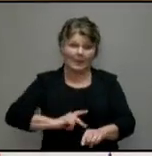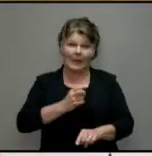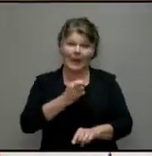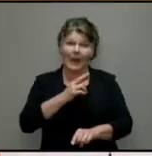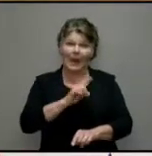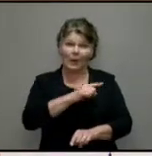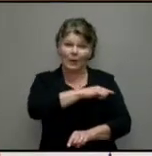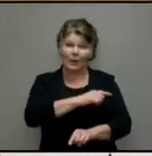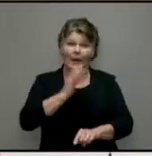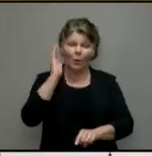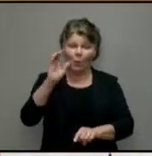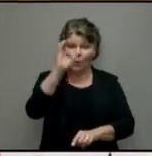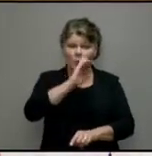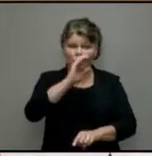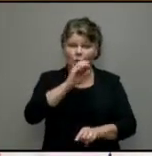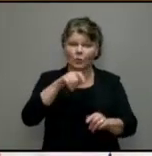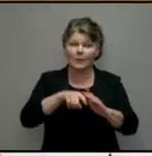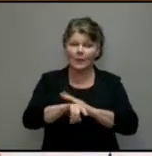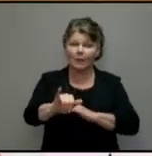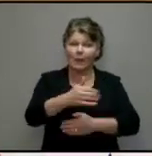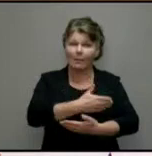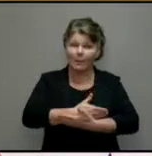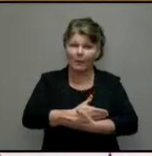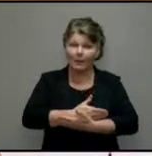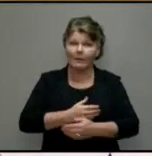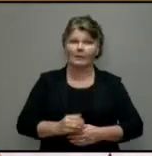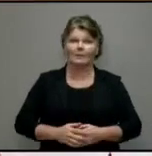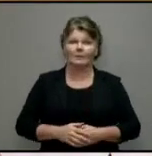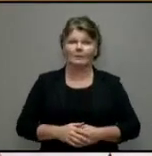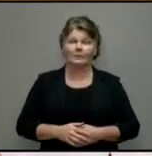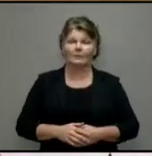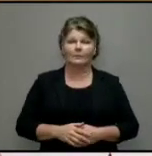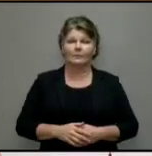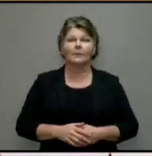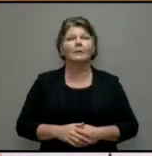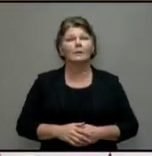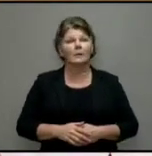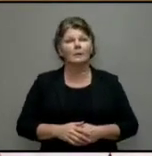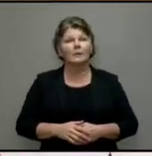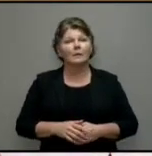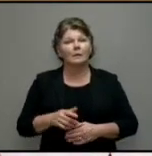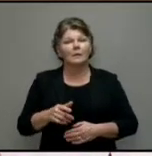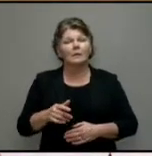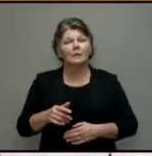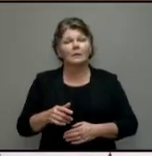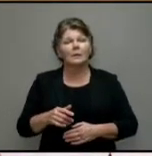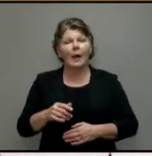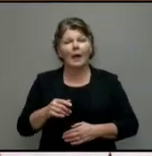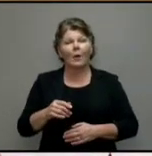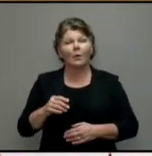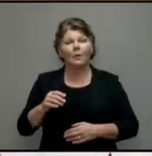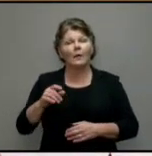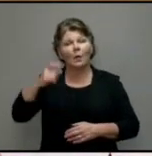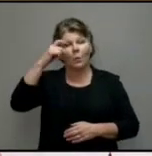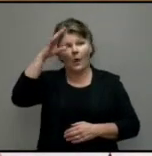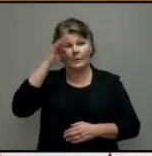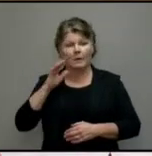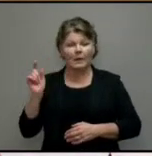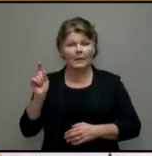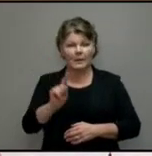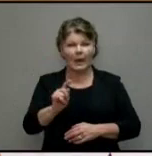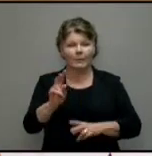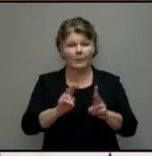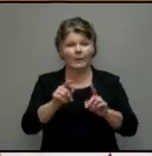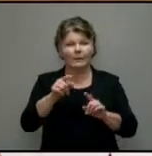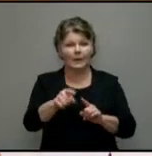for the child to kill him. Not long before the Magi came to visit Jesus, they told Herod they came to see the one